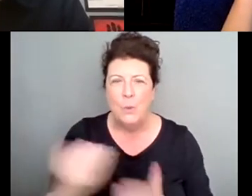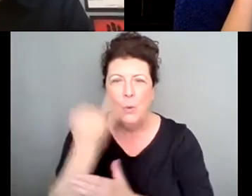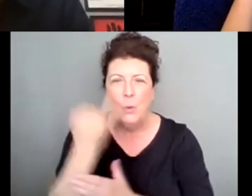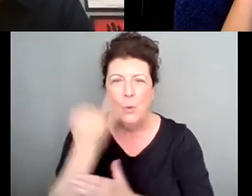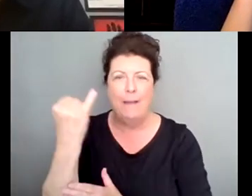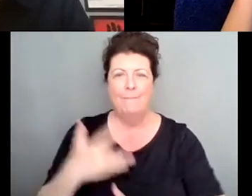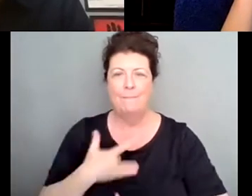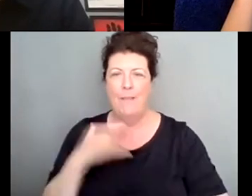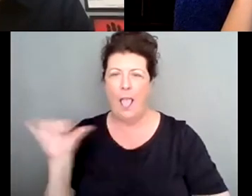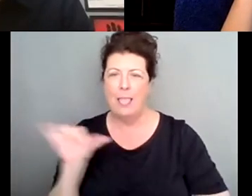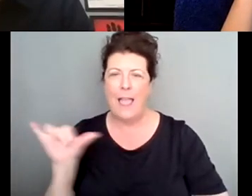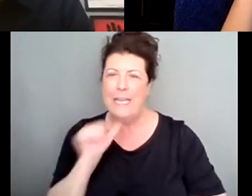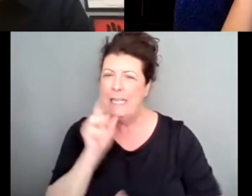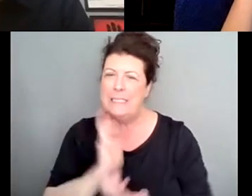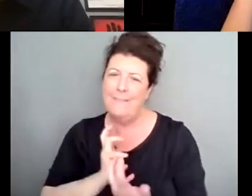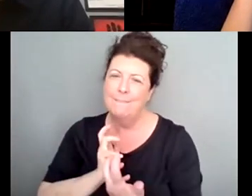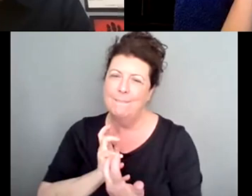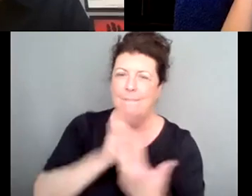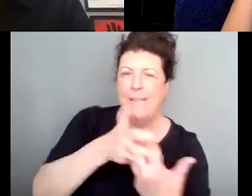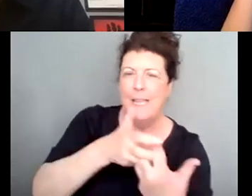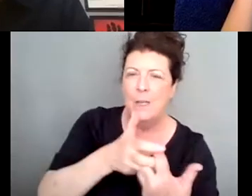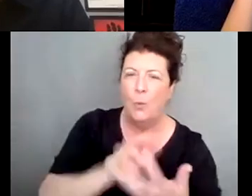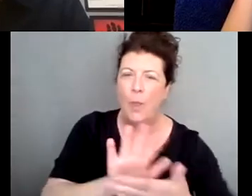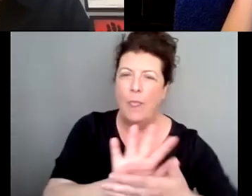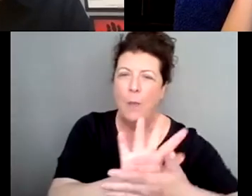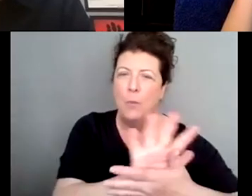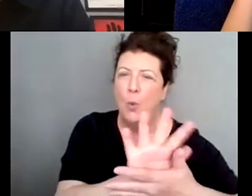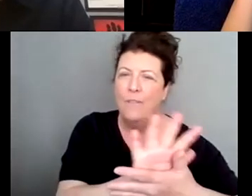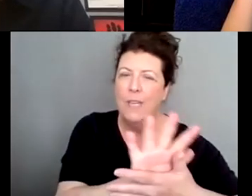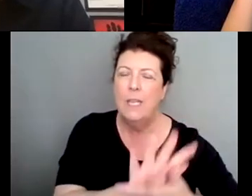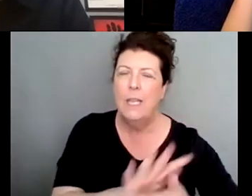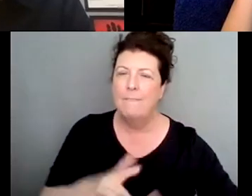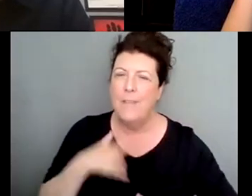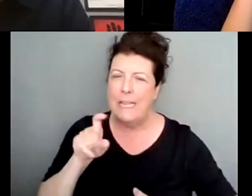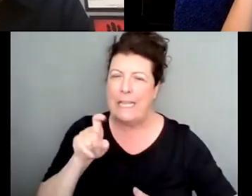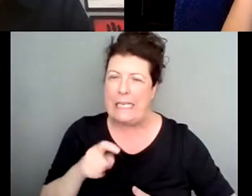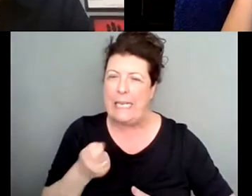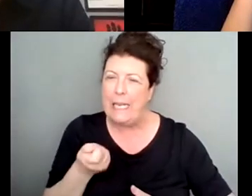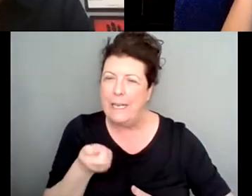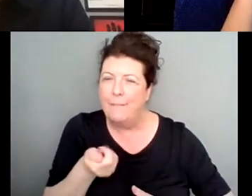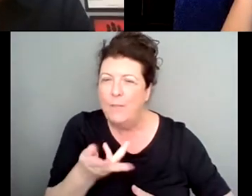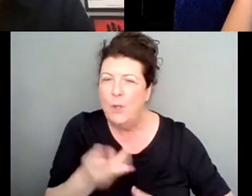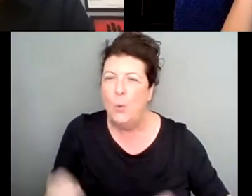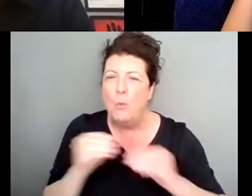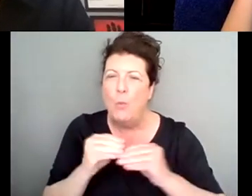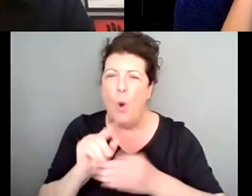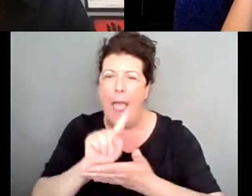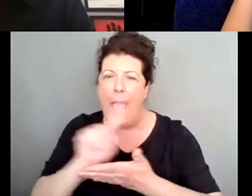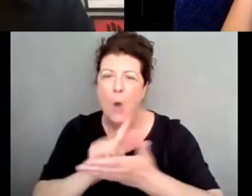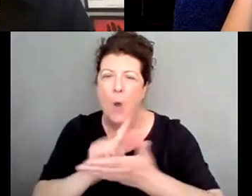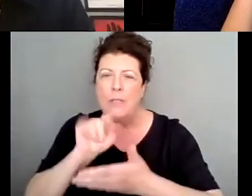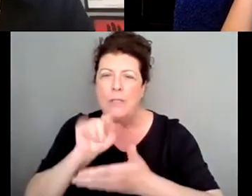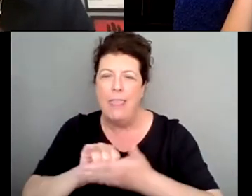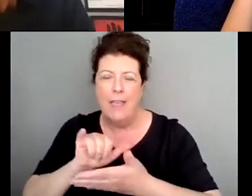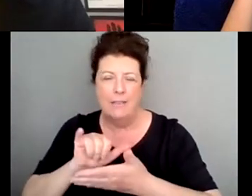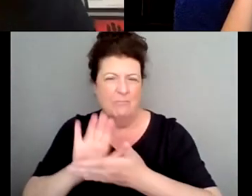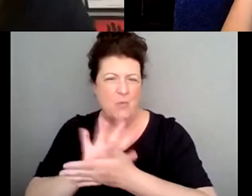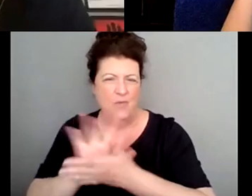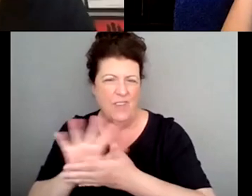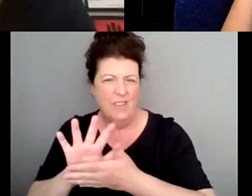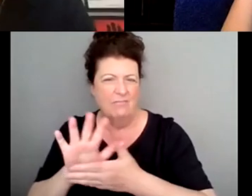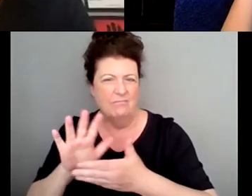really fit into a movie. You know, it felt like it needed a few more hours than a movie would accommodate because it was a story of a community.